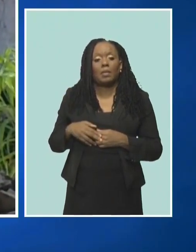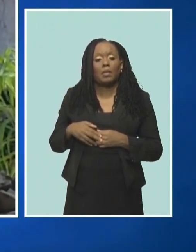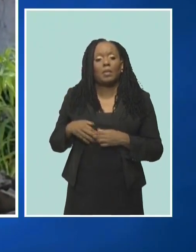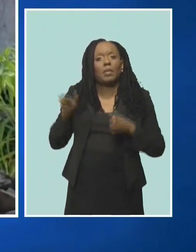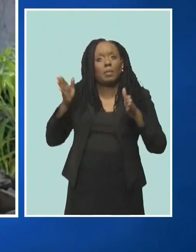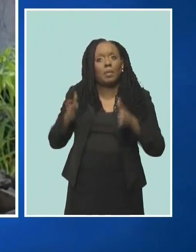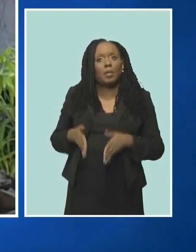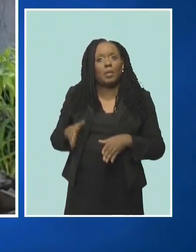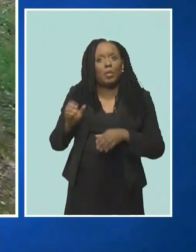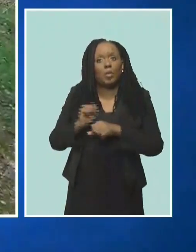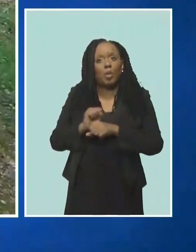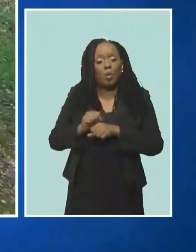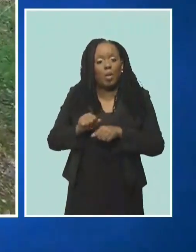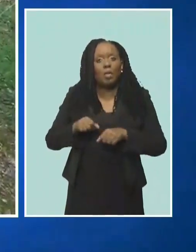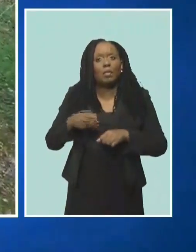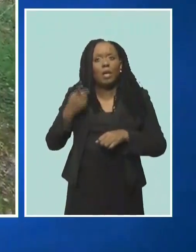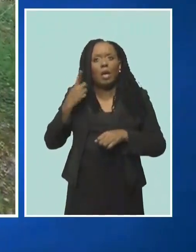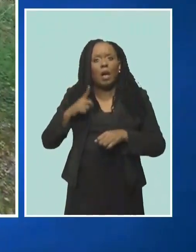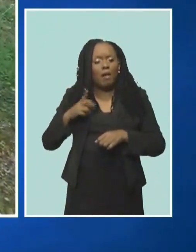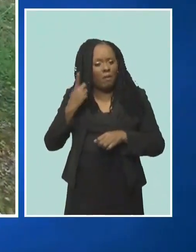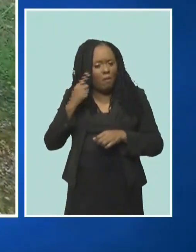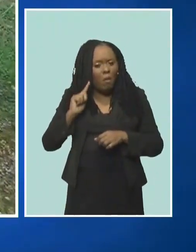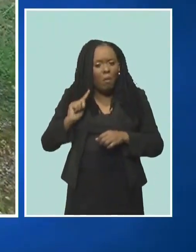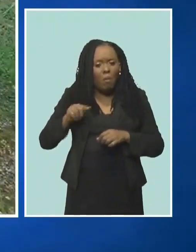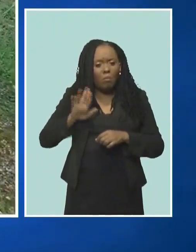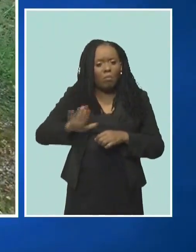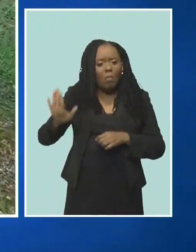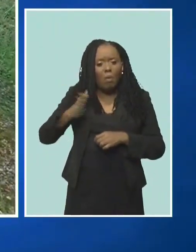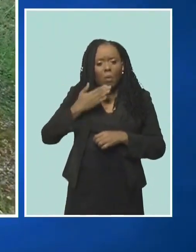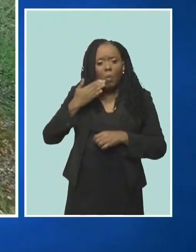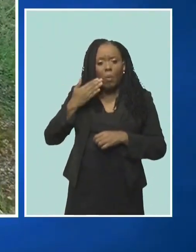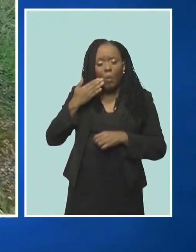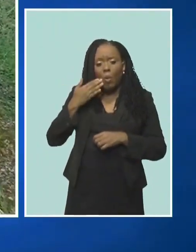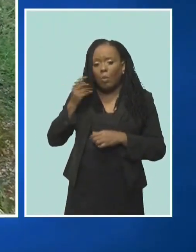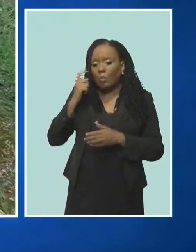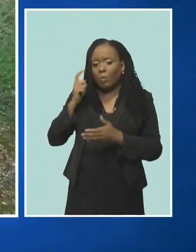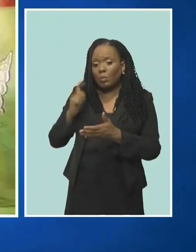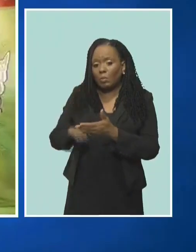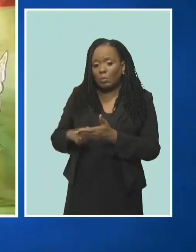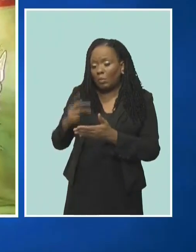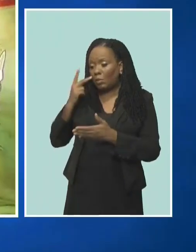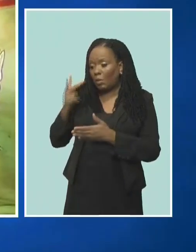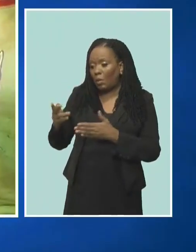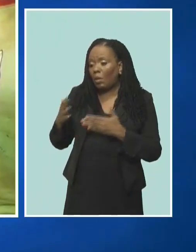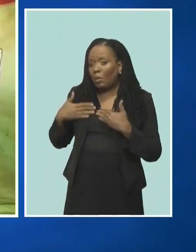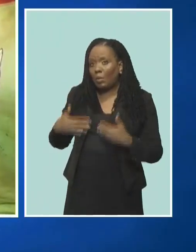who came to cut the lawn. Neighbor Joy Carrington says how she found out.